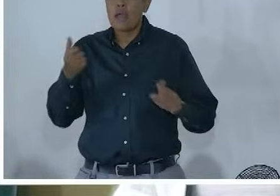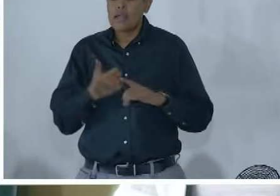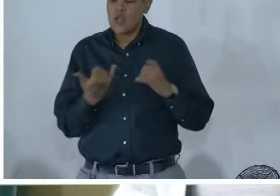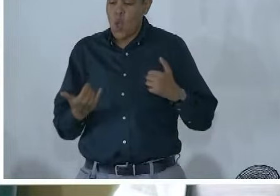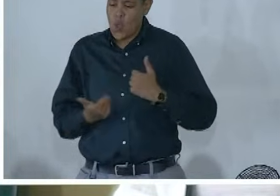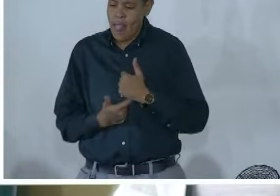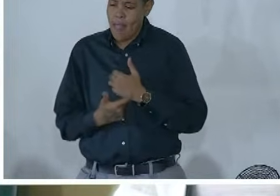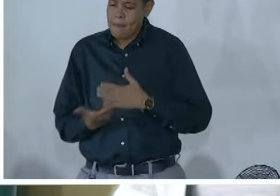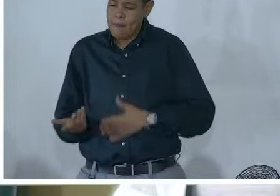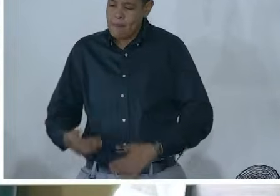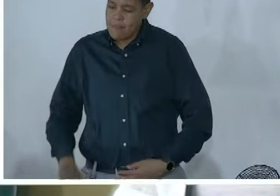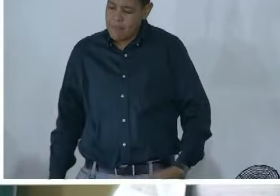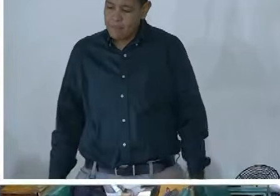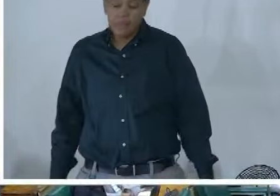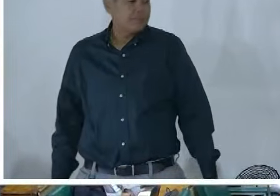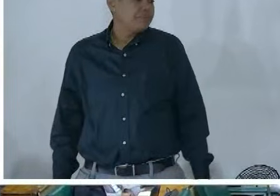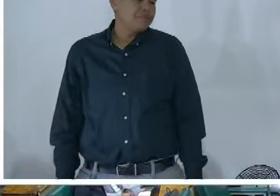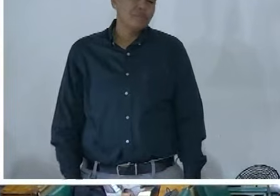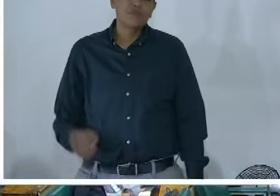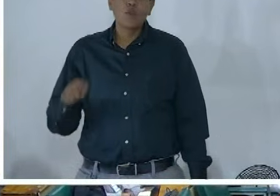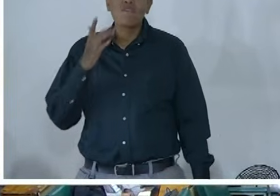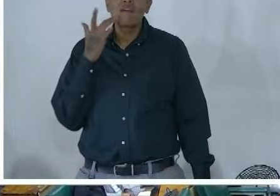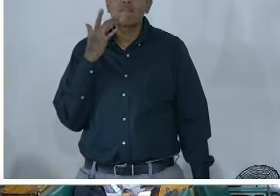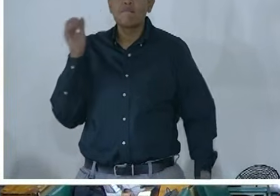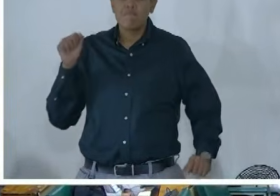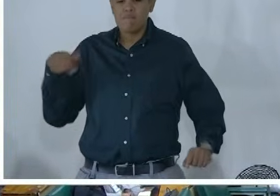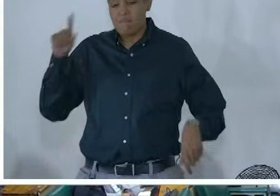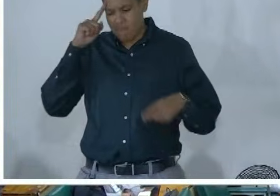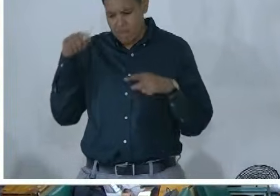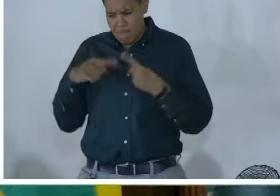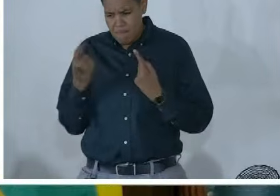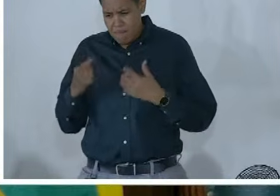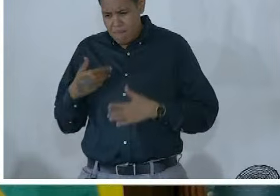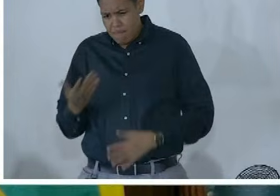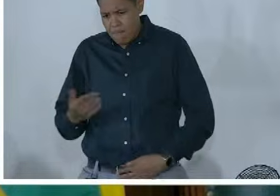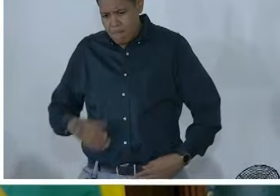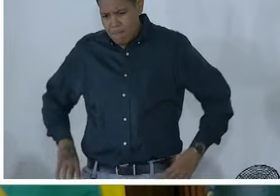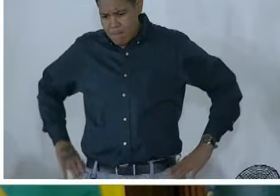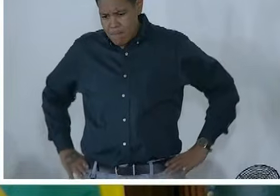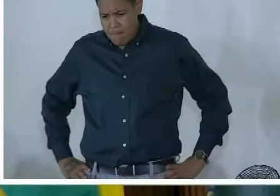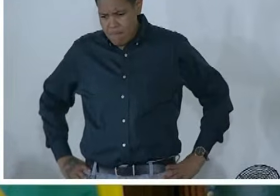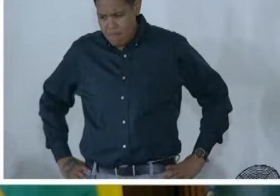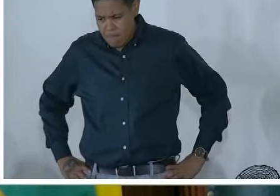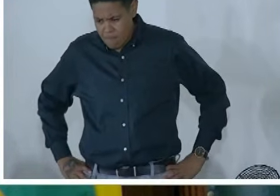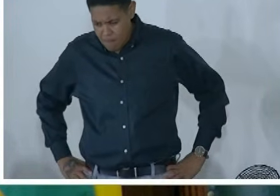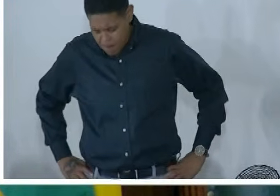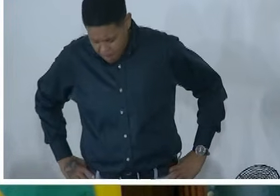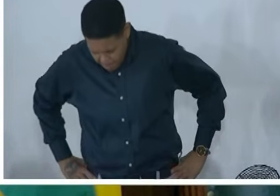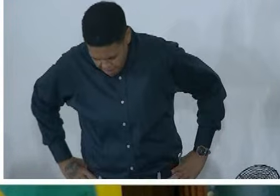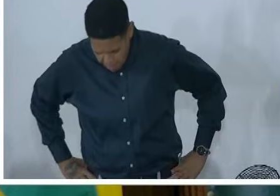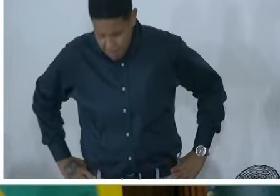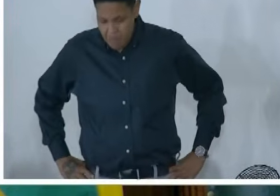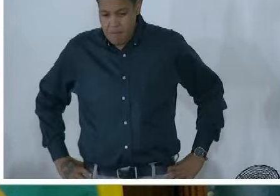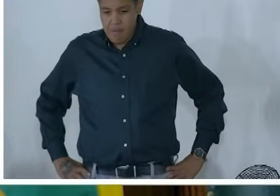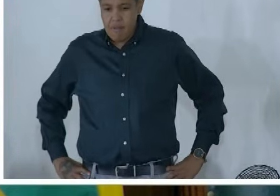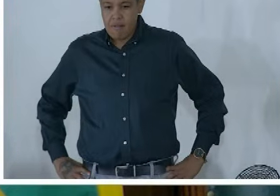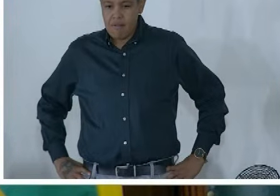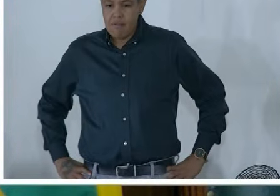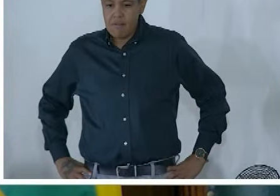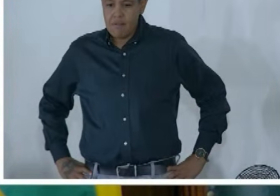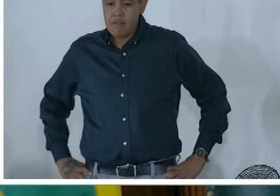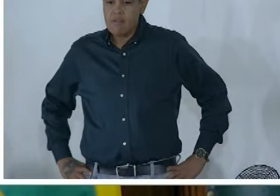time. Those in favour? Aye. Those against? The ayes have it. Member